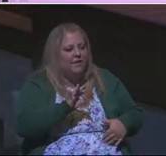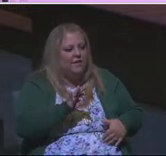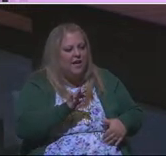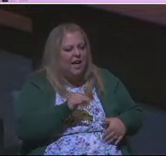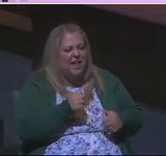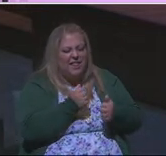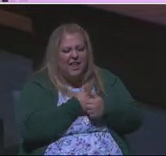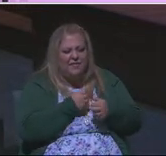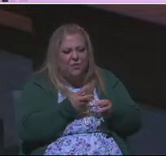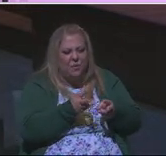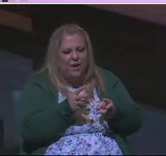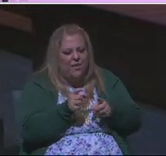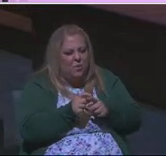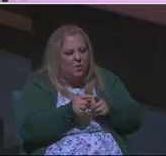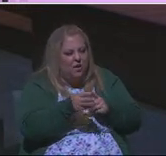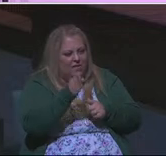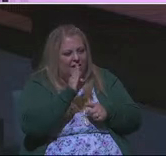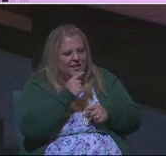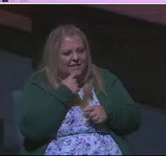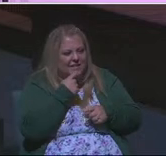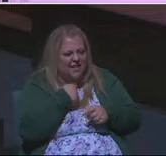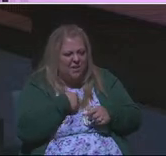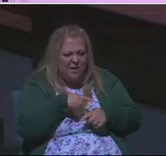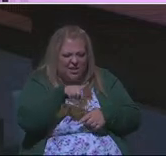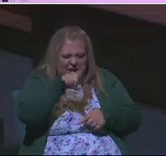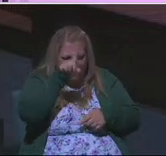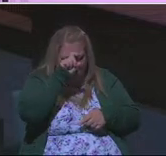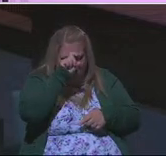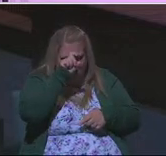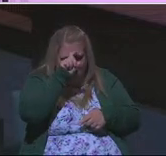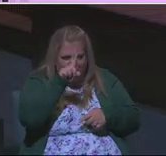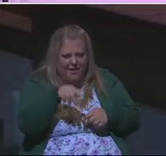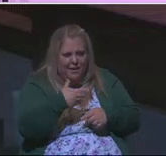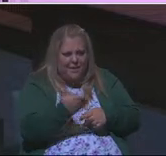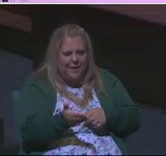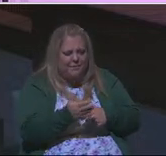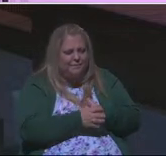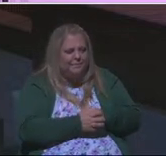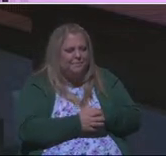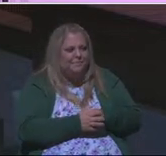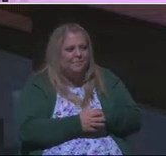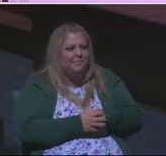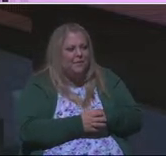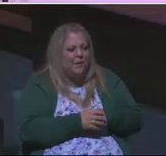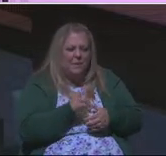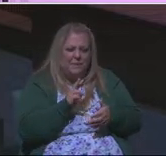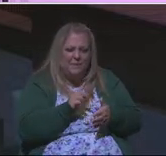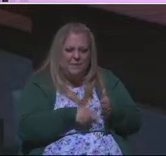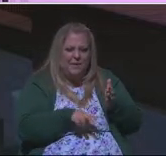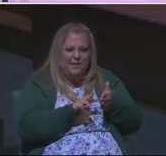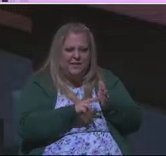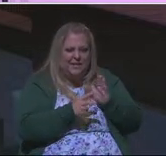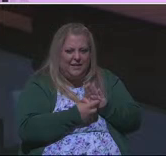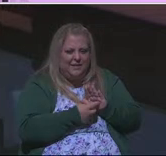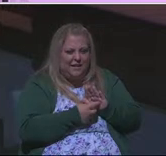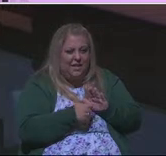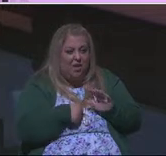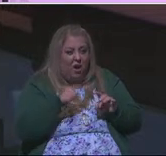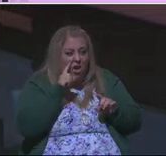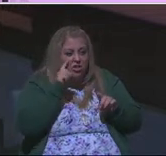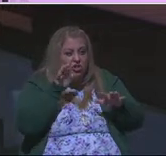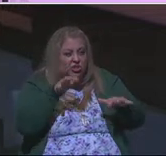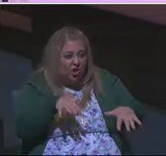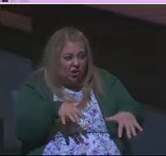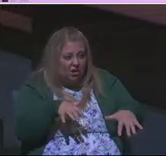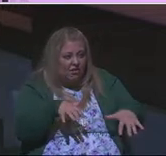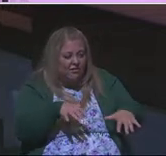says this sometimes, and they were much perplexed thereabout. What does that mean? They are in shock. That's what that